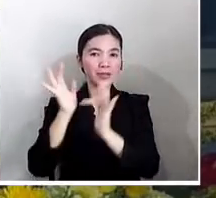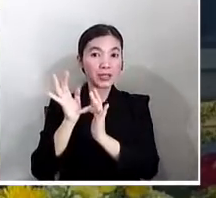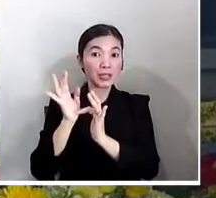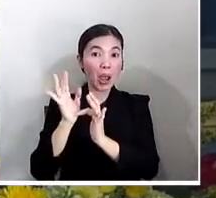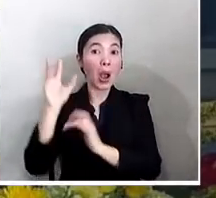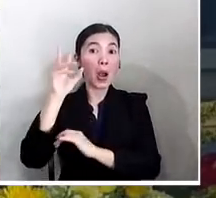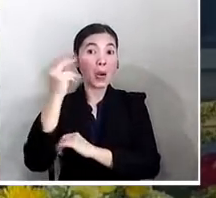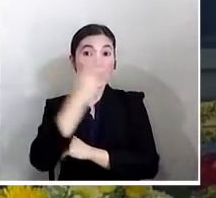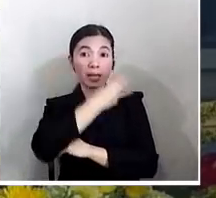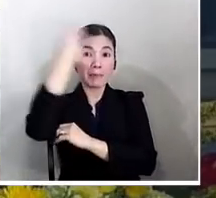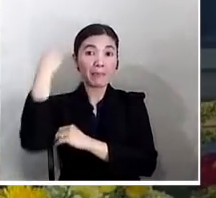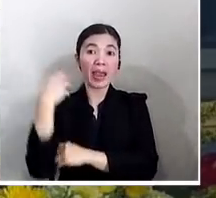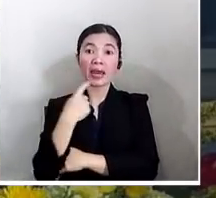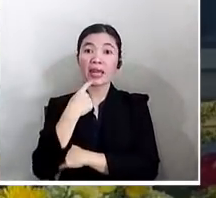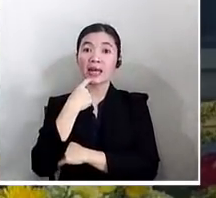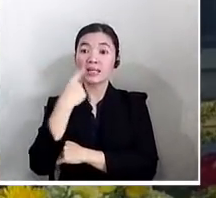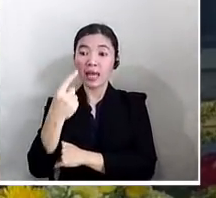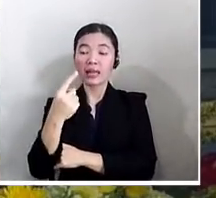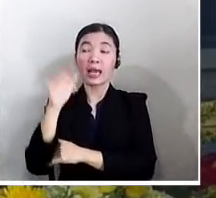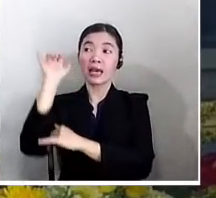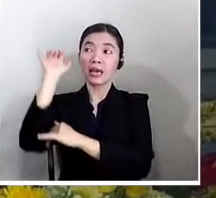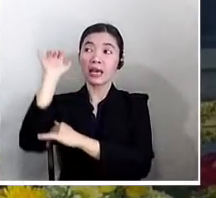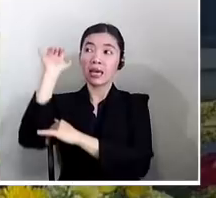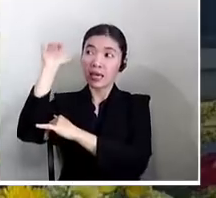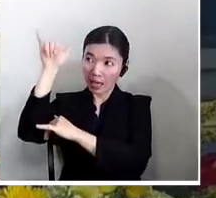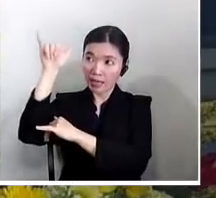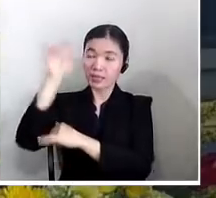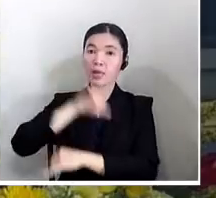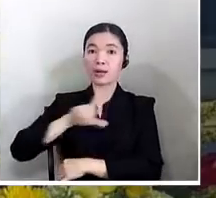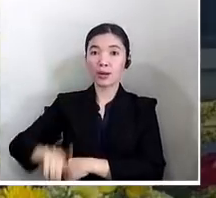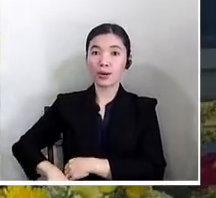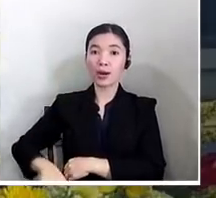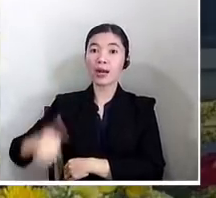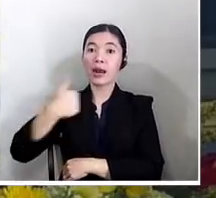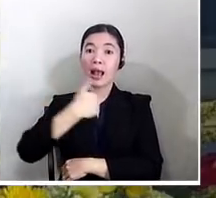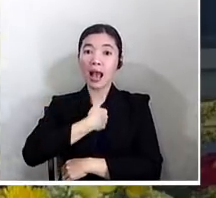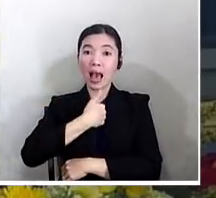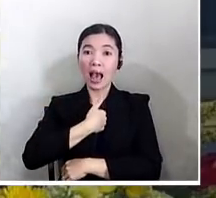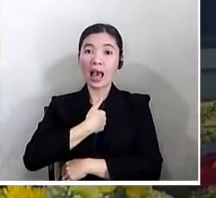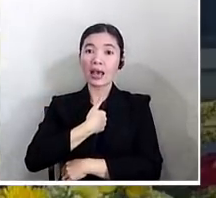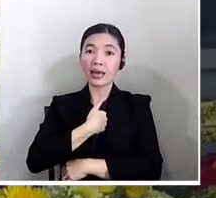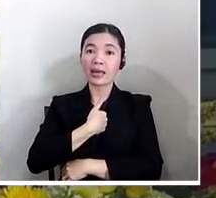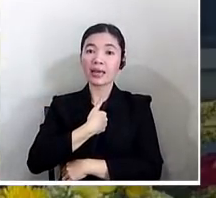when she said, "Yes, Lord, I come to do your will."